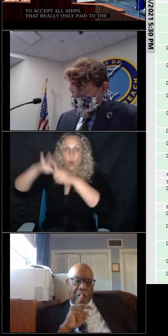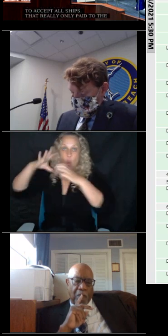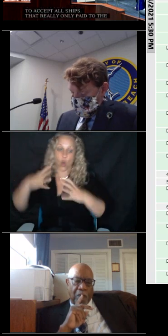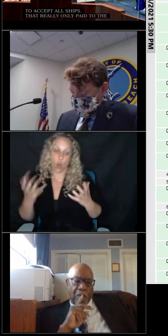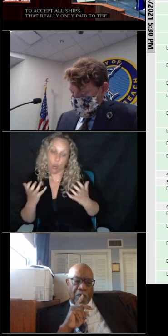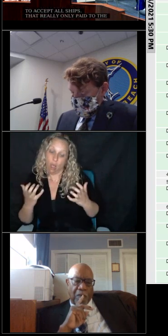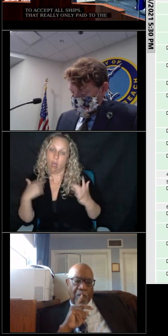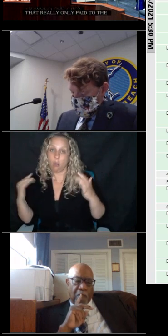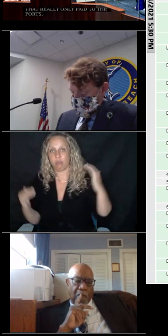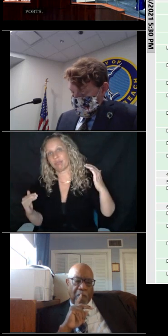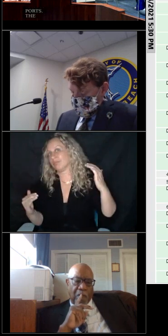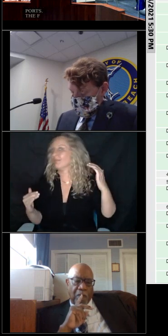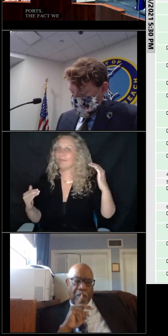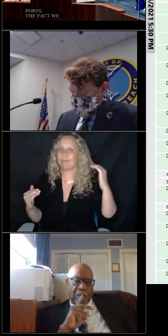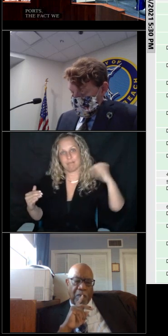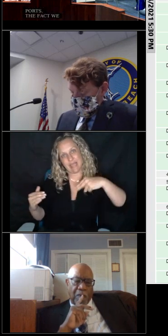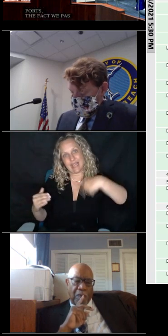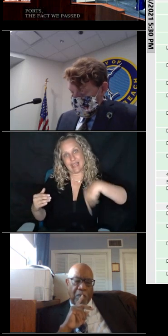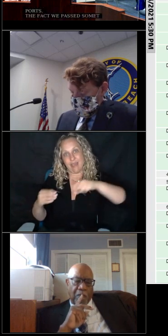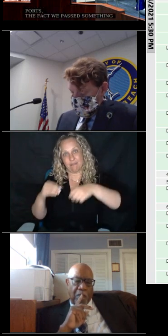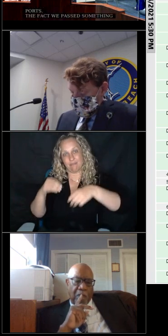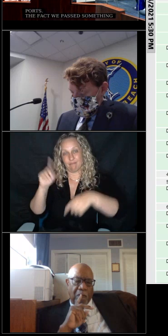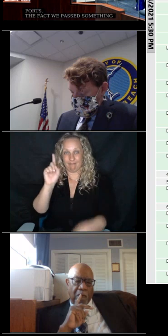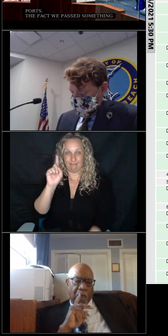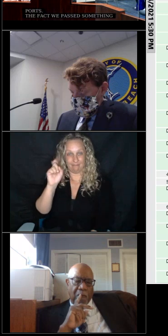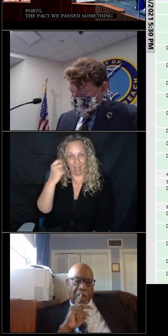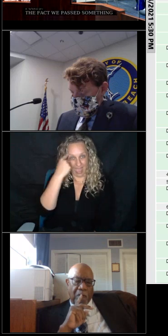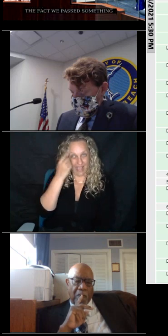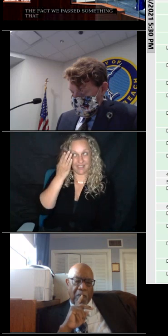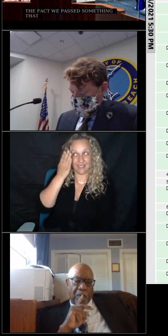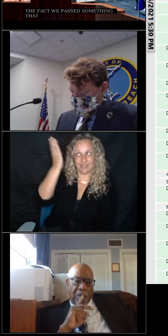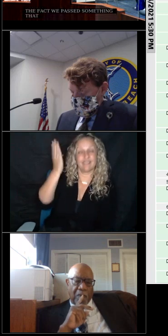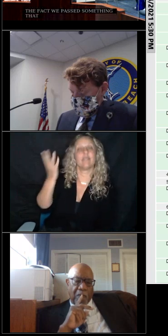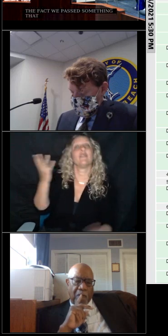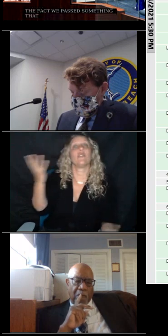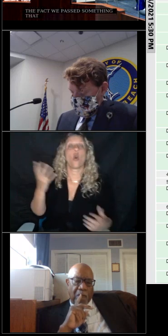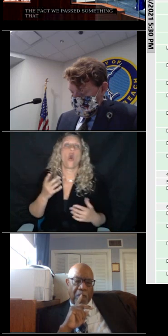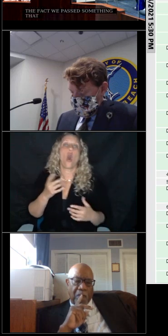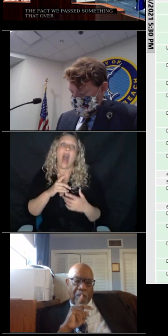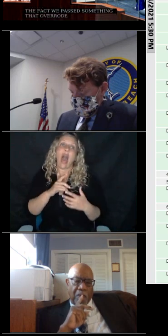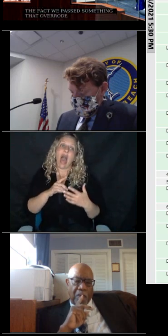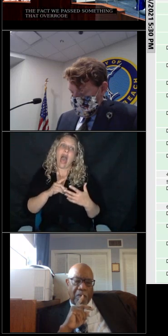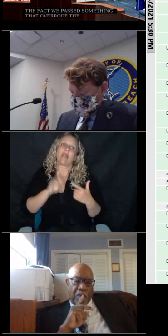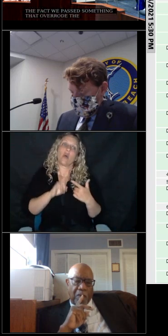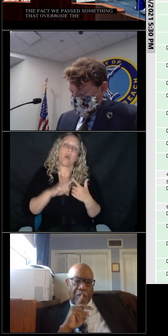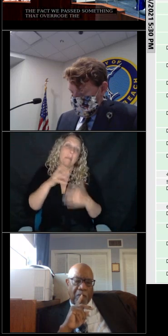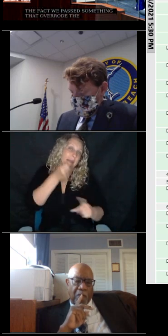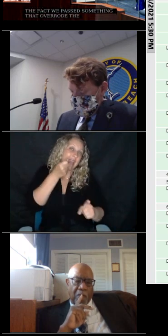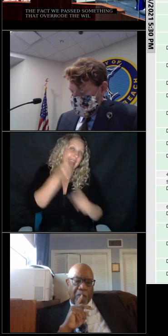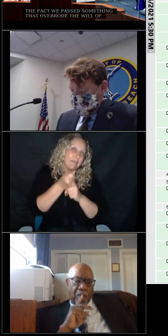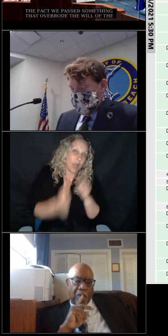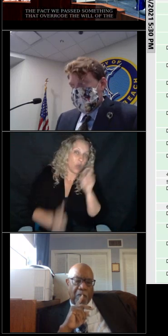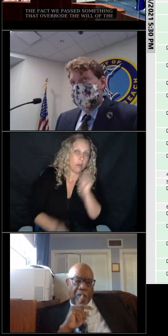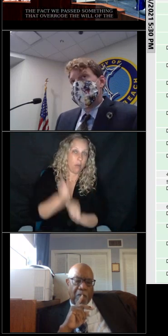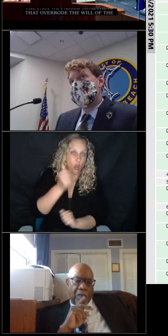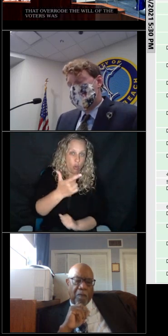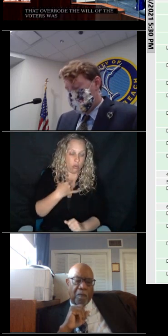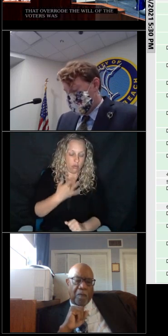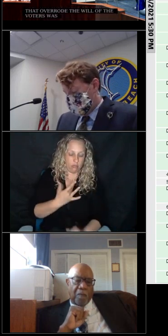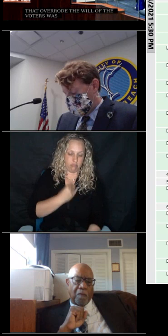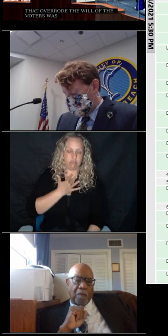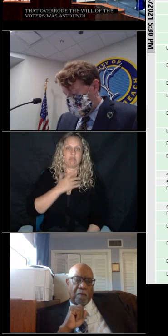astounding in Tallahassee. And then the one that may impact you the most was put